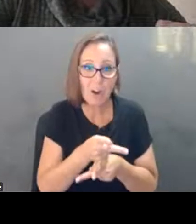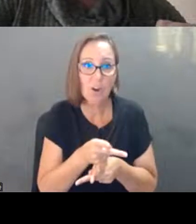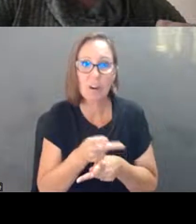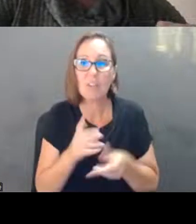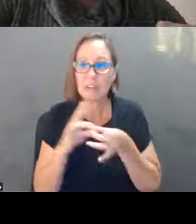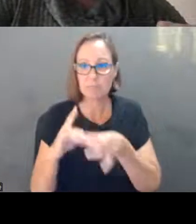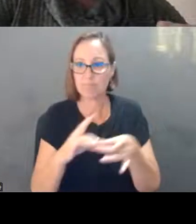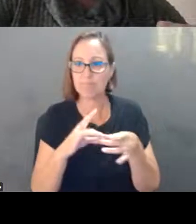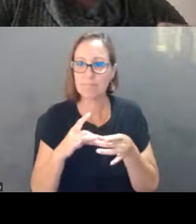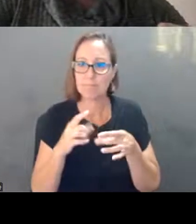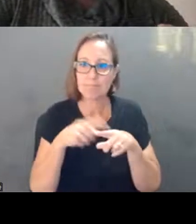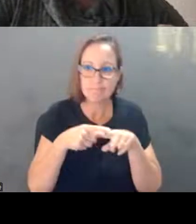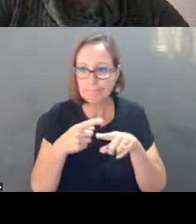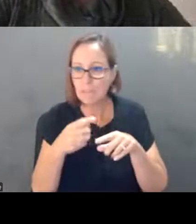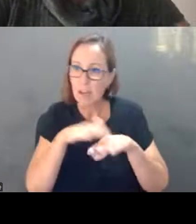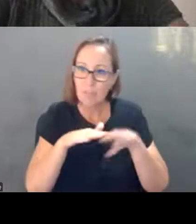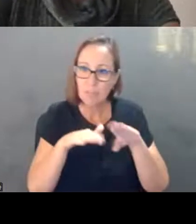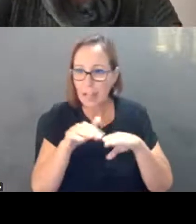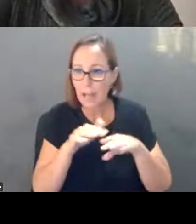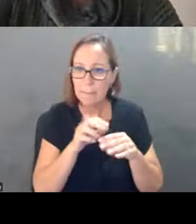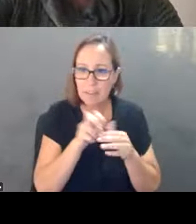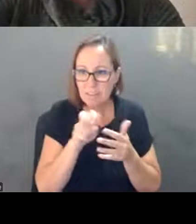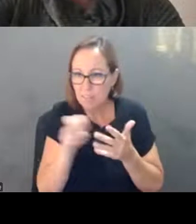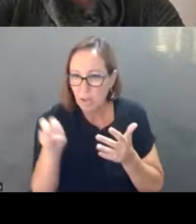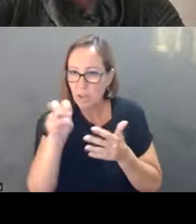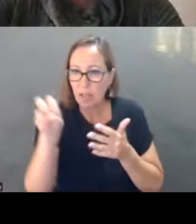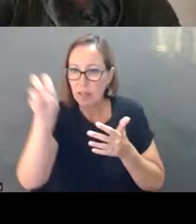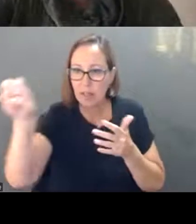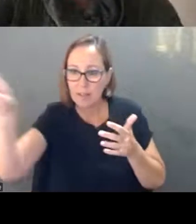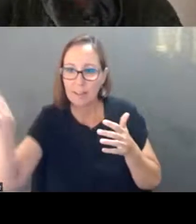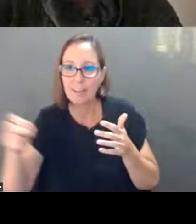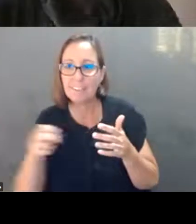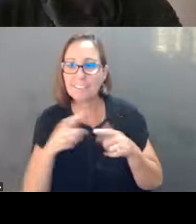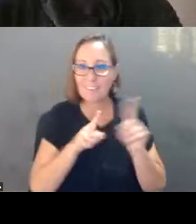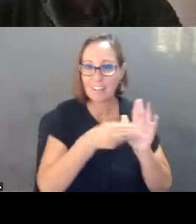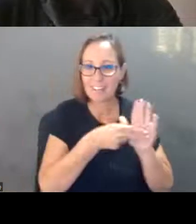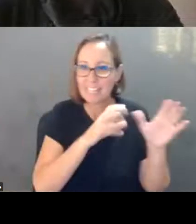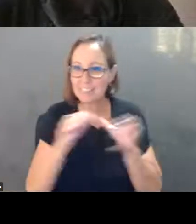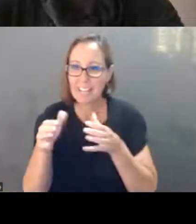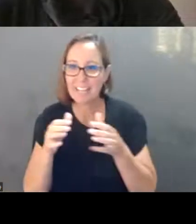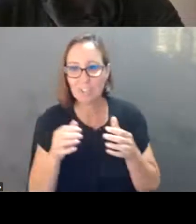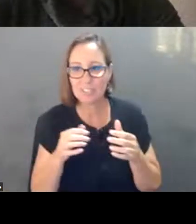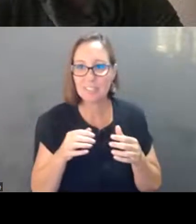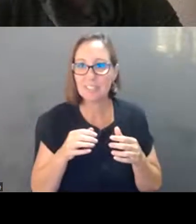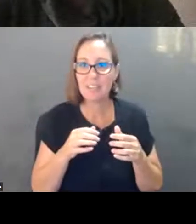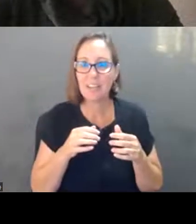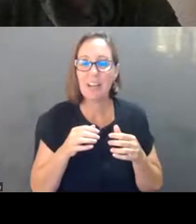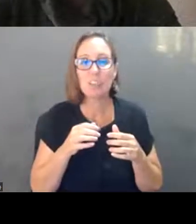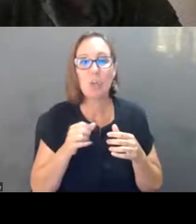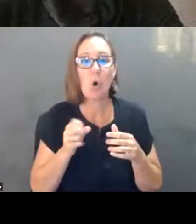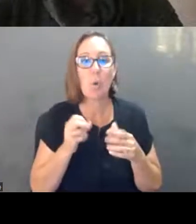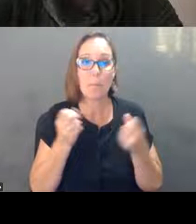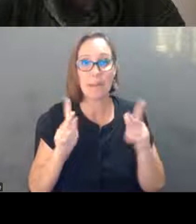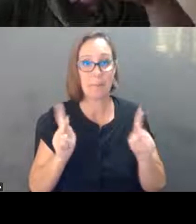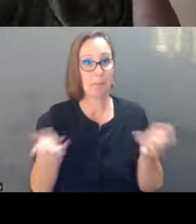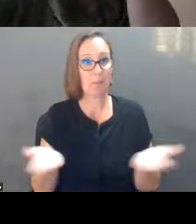and, a lot of folks kind of move from one classification to the other. So I'm sure that a lot of the folks on this webinar will also